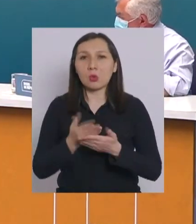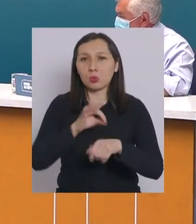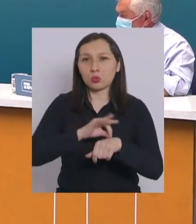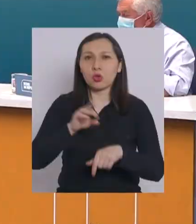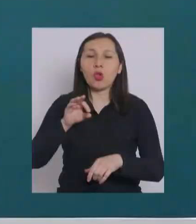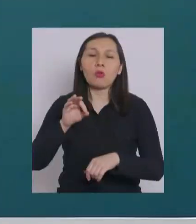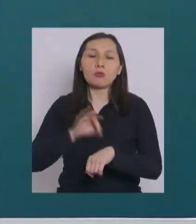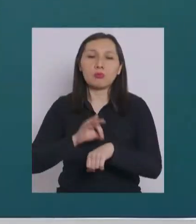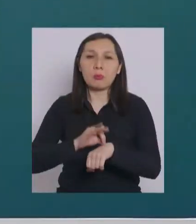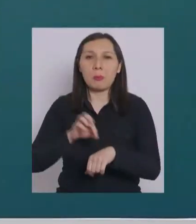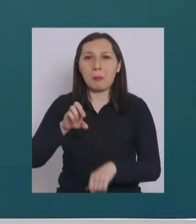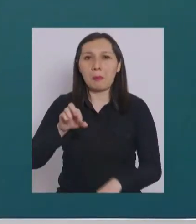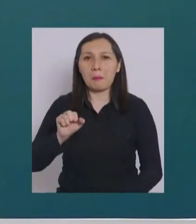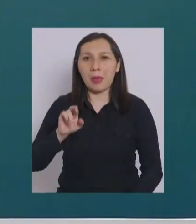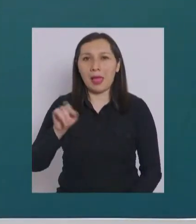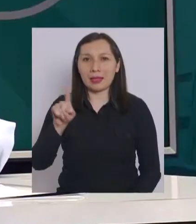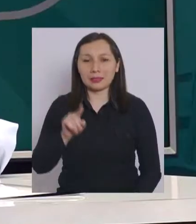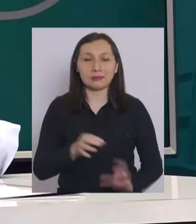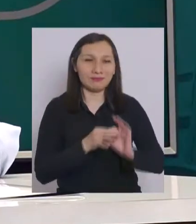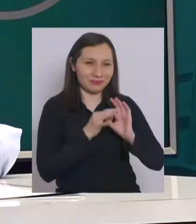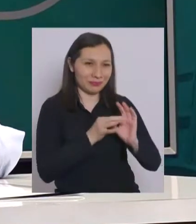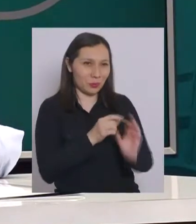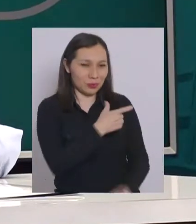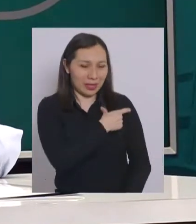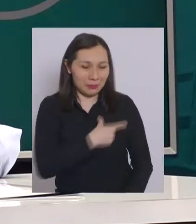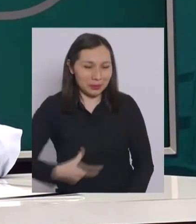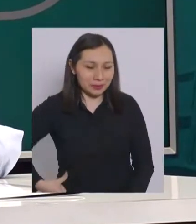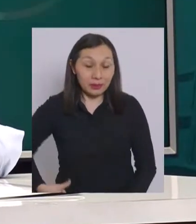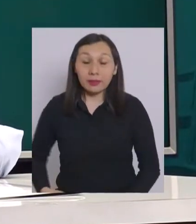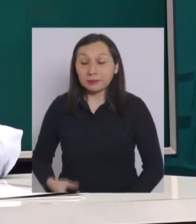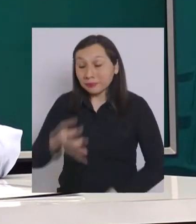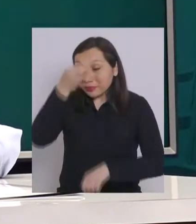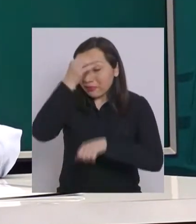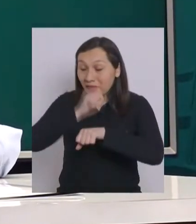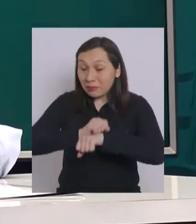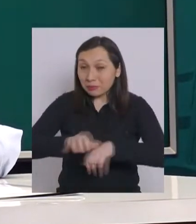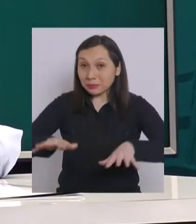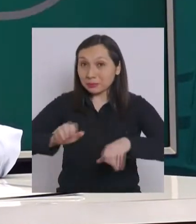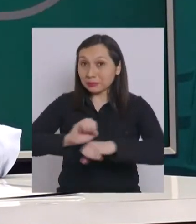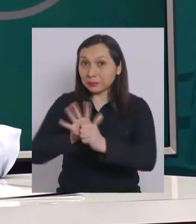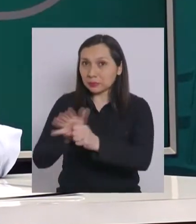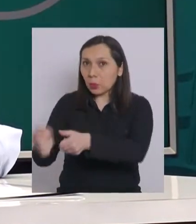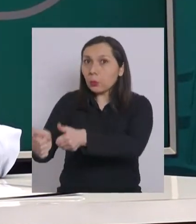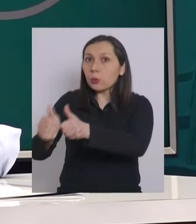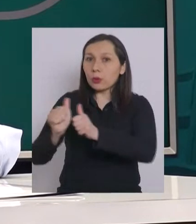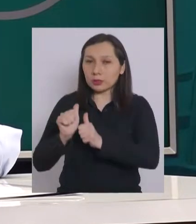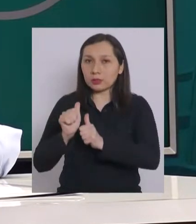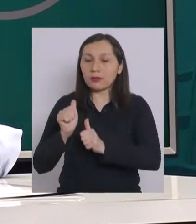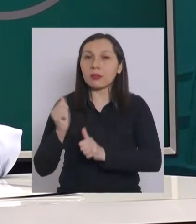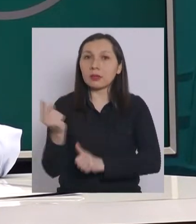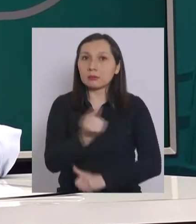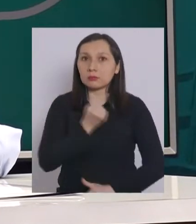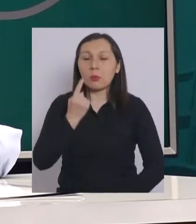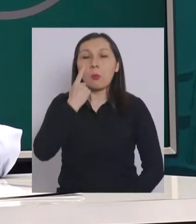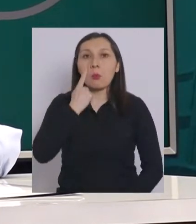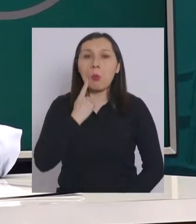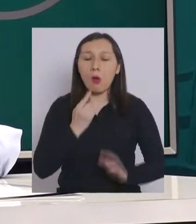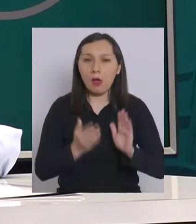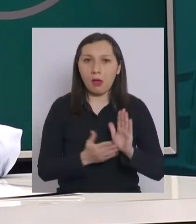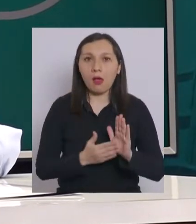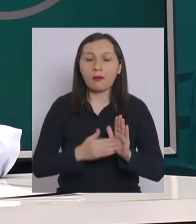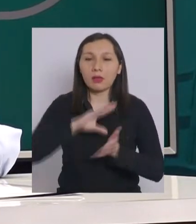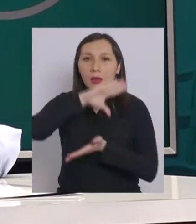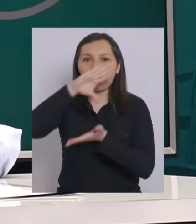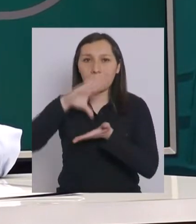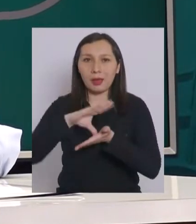Minister of Health, Dr. Enrique Paris. Thank you very much, President. The pandemic has challenged us